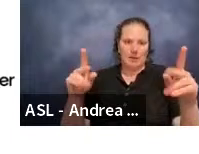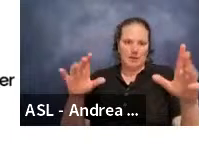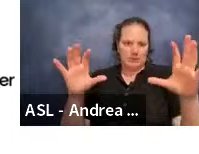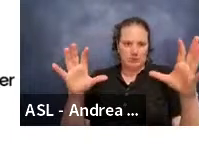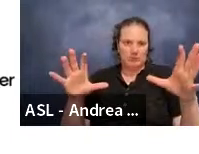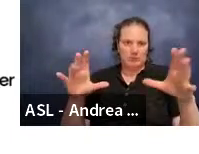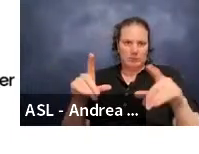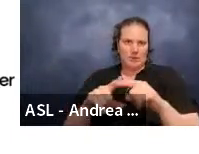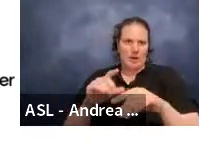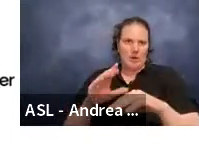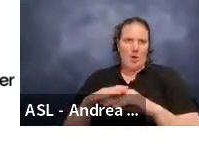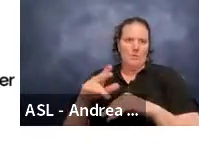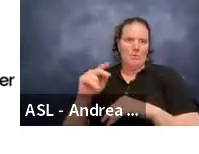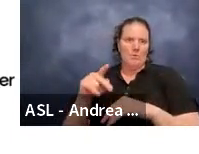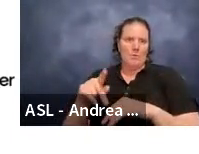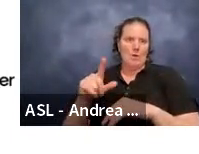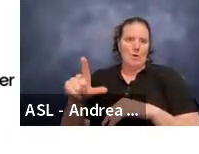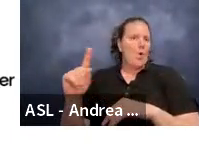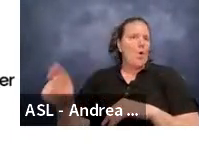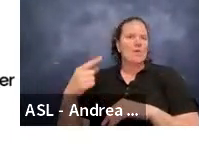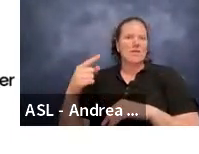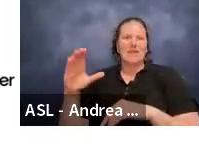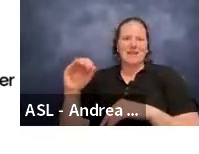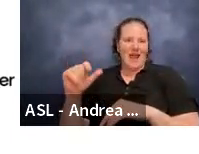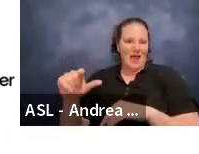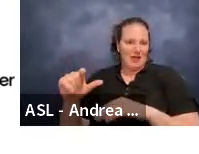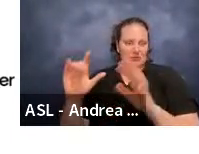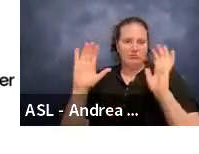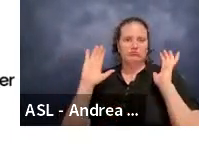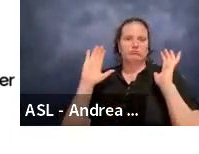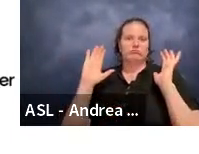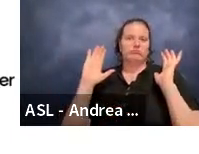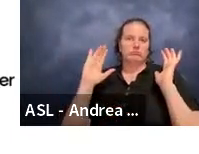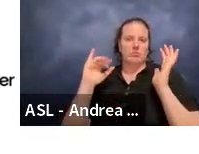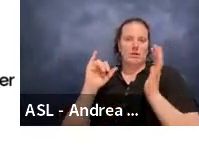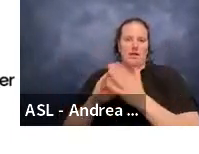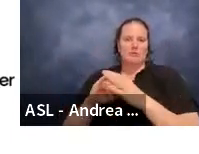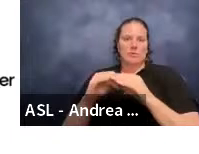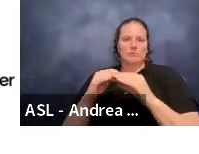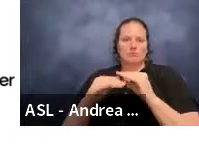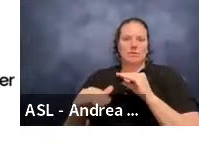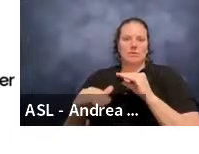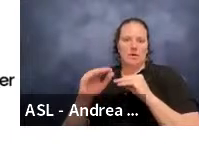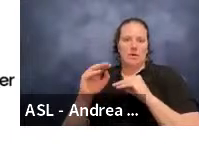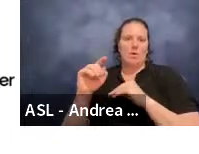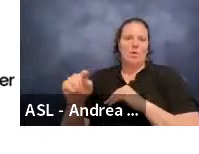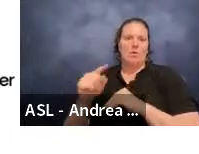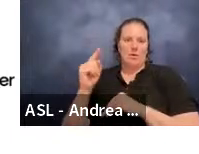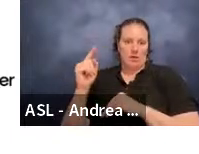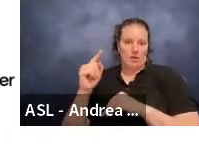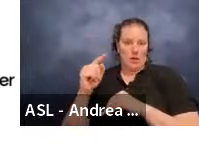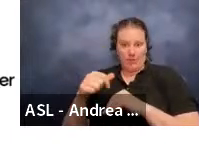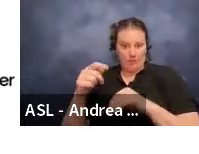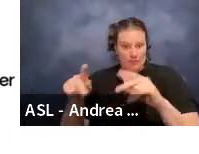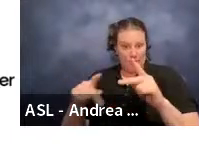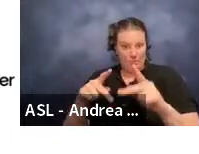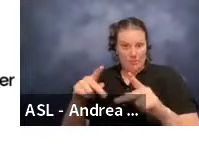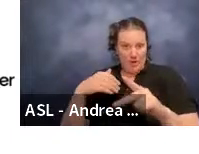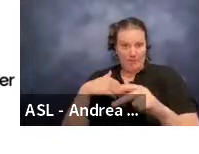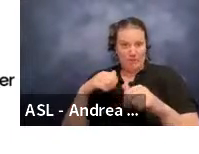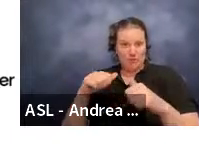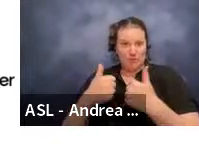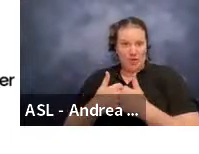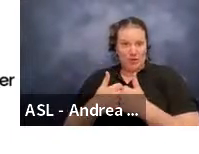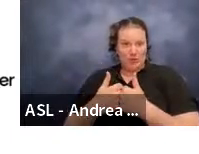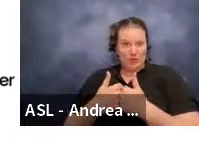weigh in on the polling, just the CAG at this point. So that's why we tried to send it out via email. So anyone else having any challenges, or